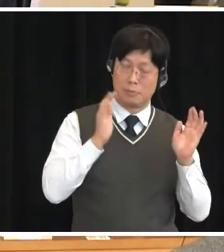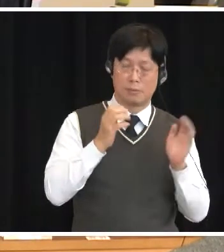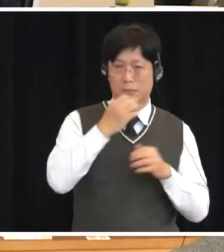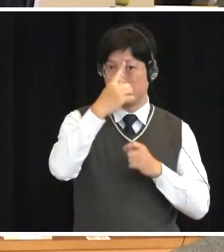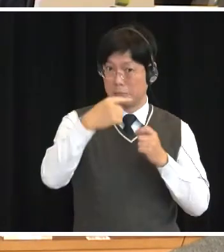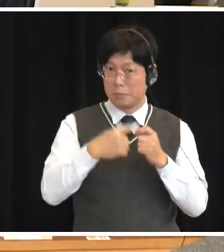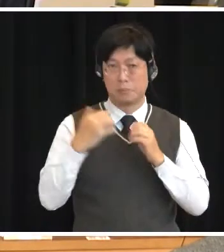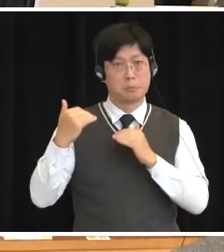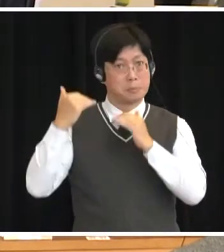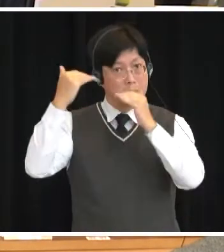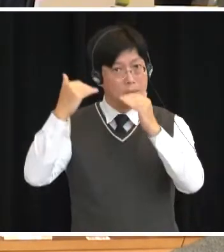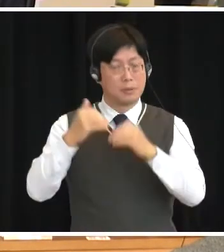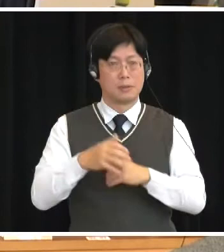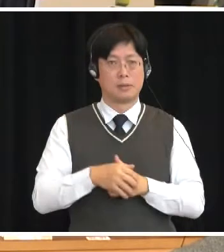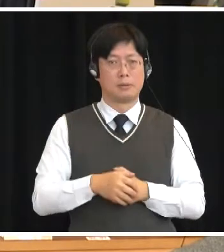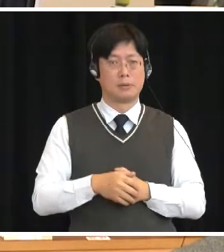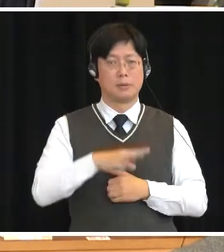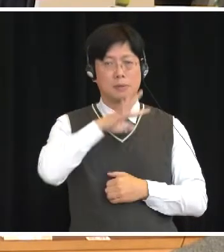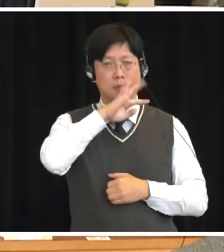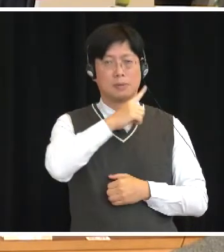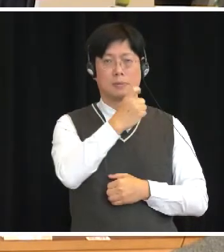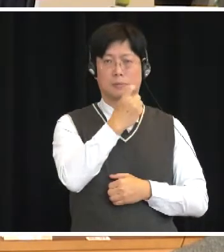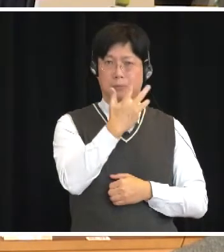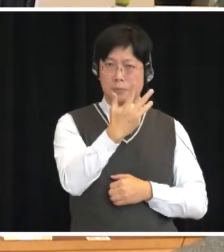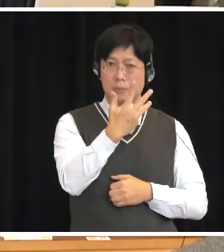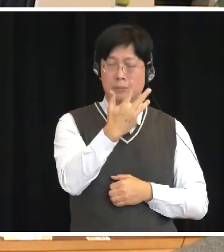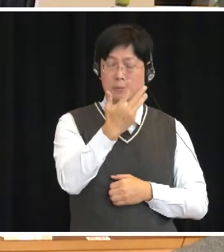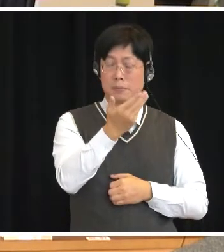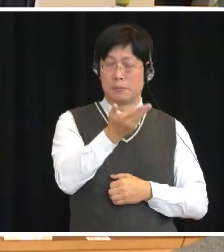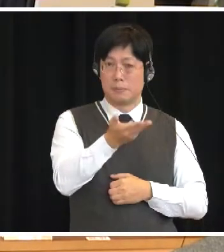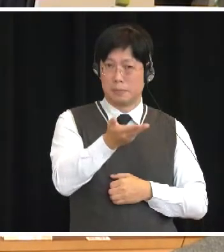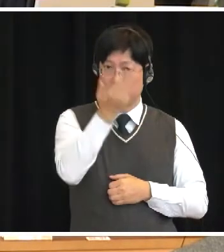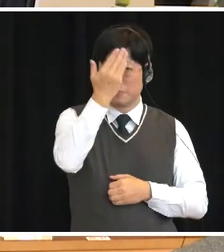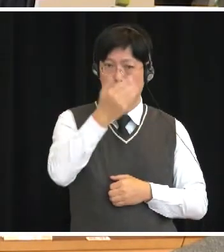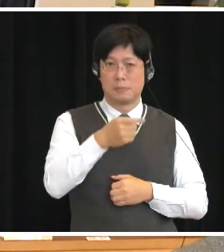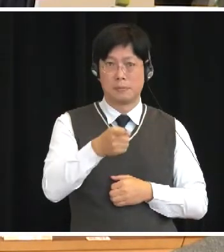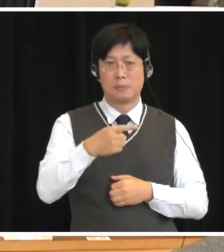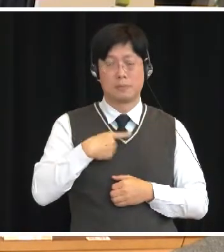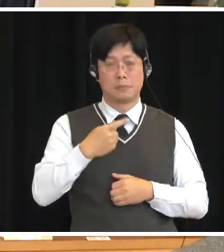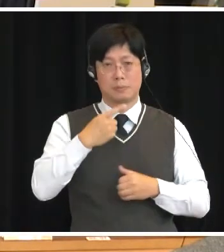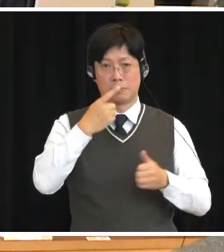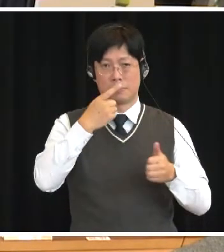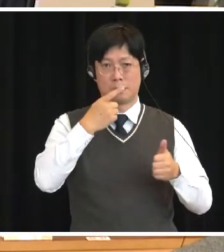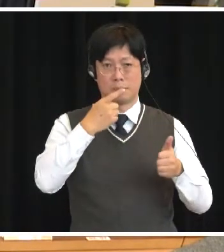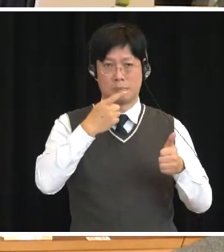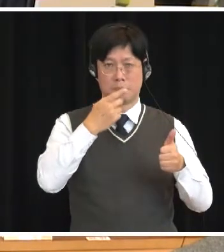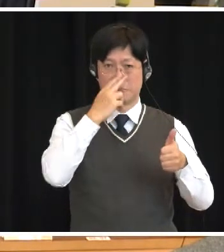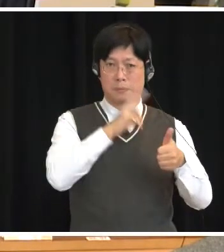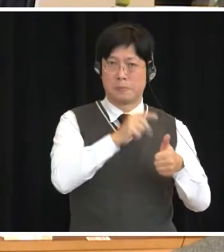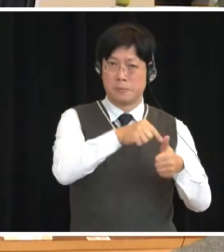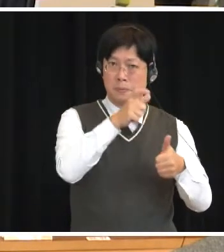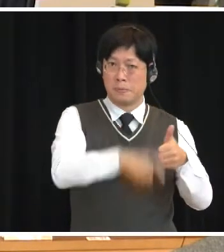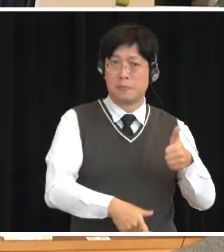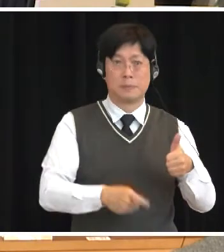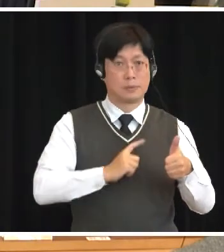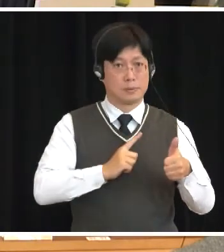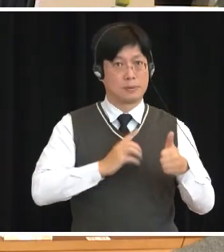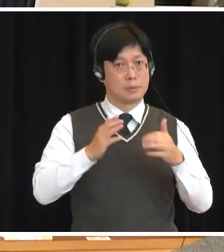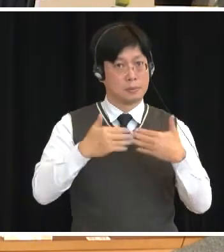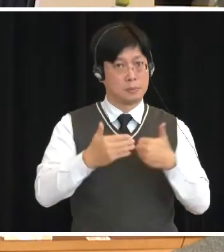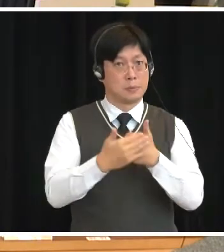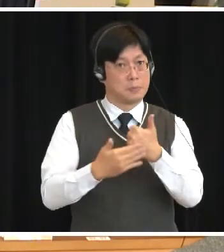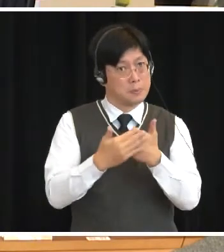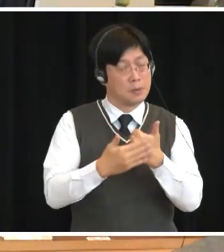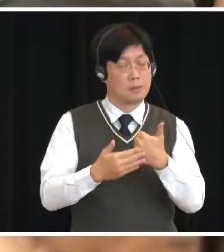in our country, be it an adult or between adults or